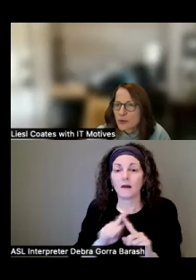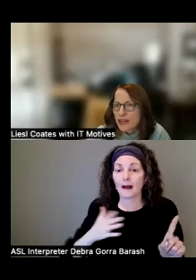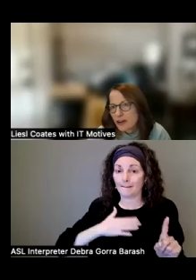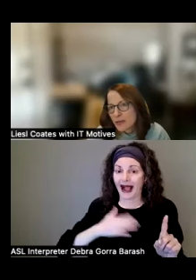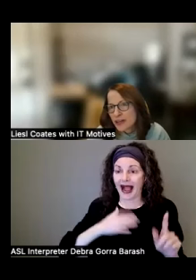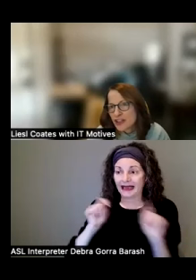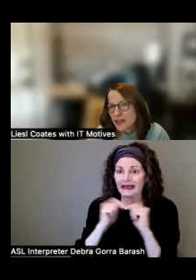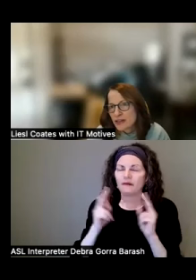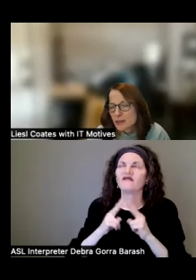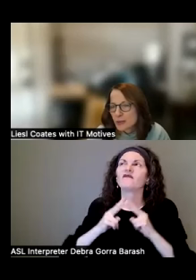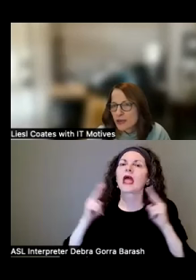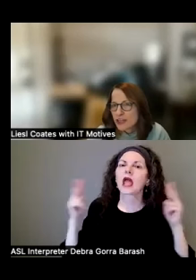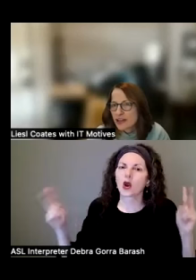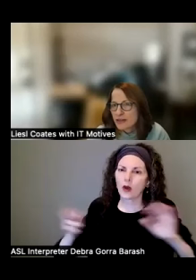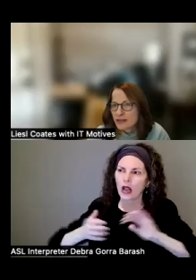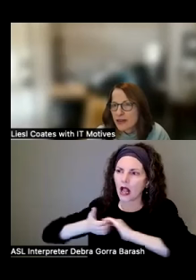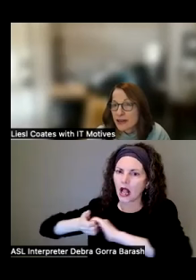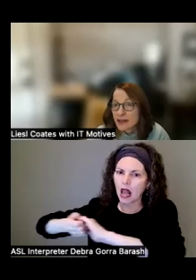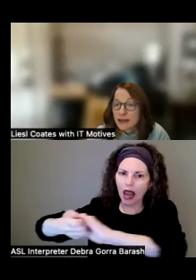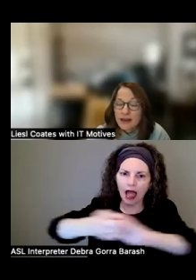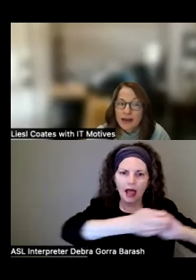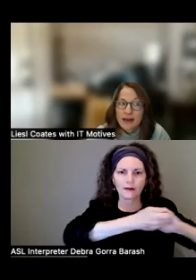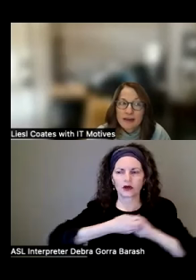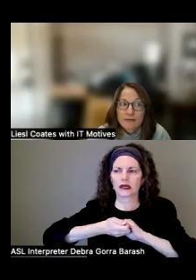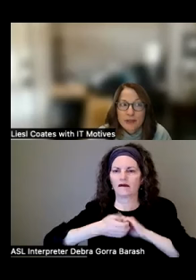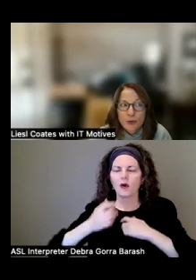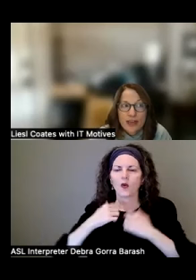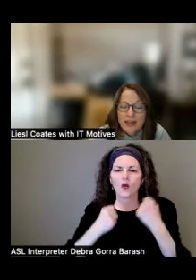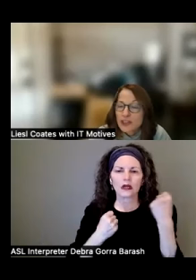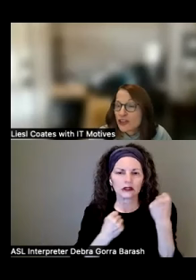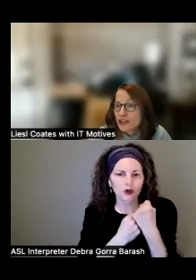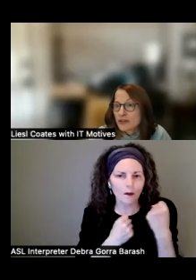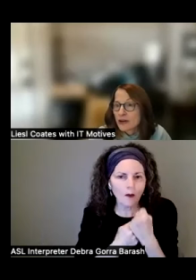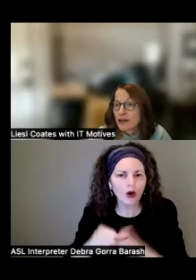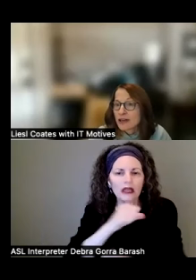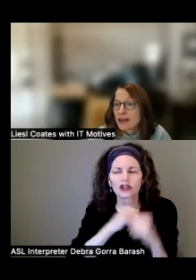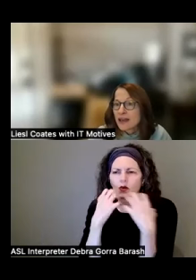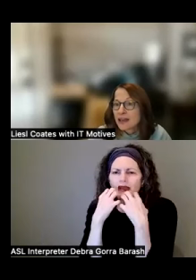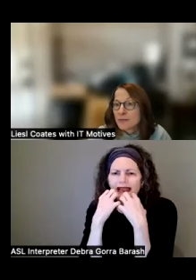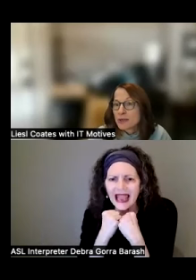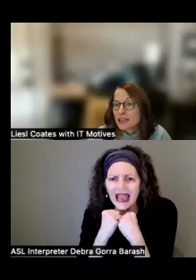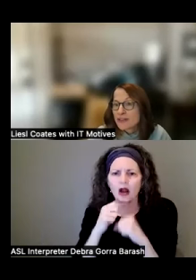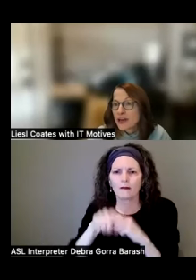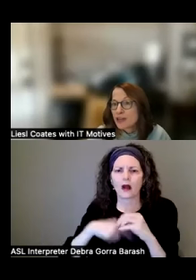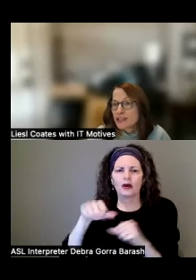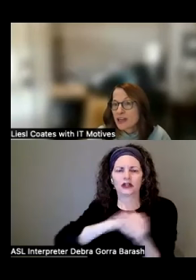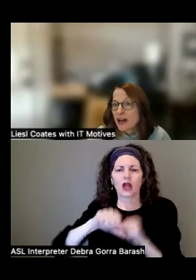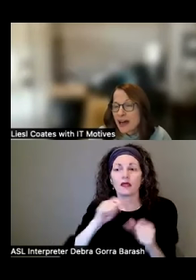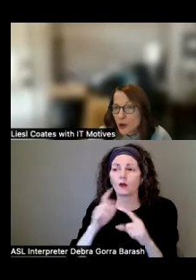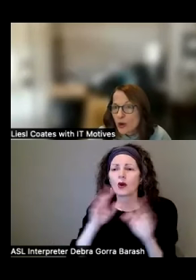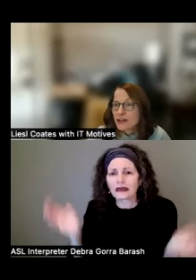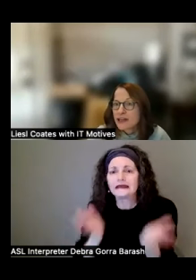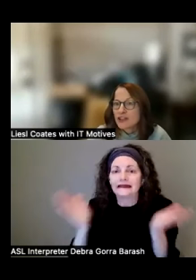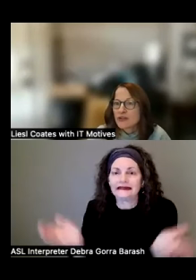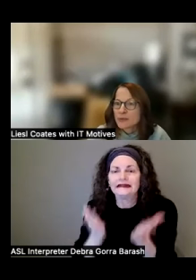collaborative. We care about each other, support each other, and we cheer each other on. And I believe that brings a